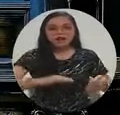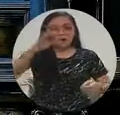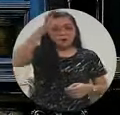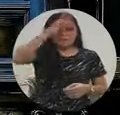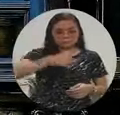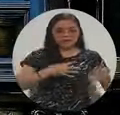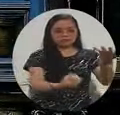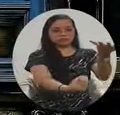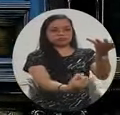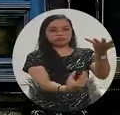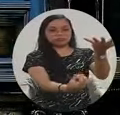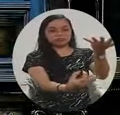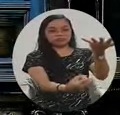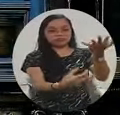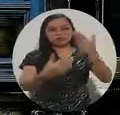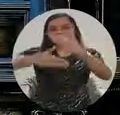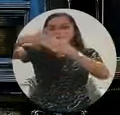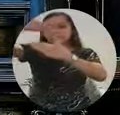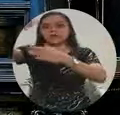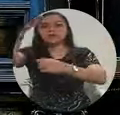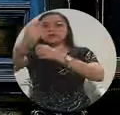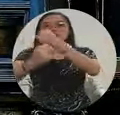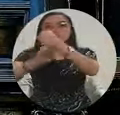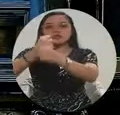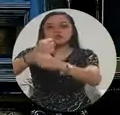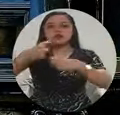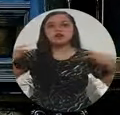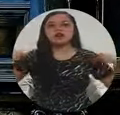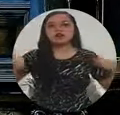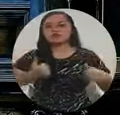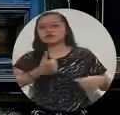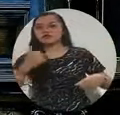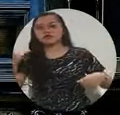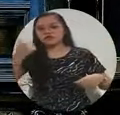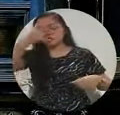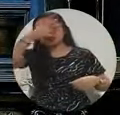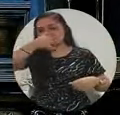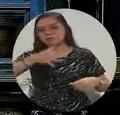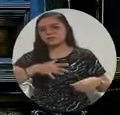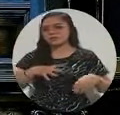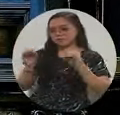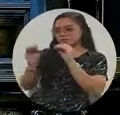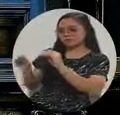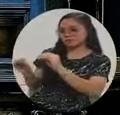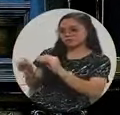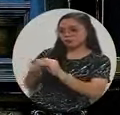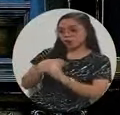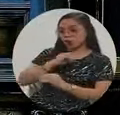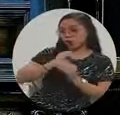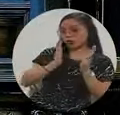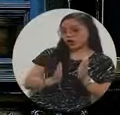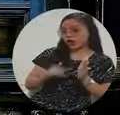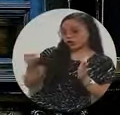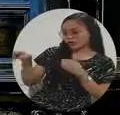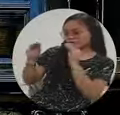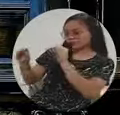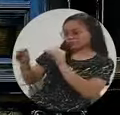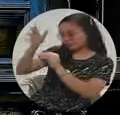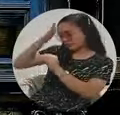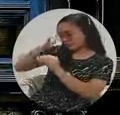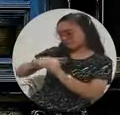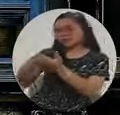galuto, primero. But after 1 year, lahi na ang galuto, doon na si Rex gitudluan.